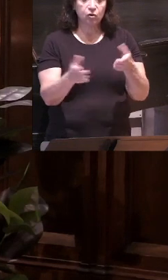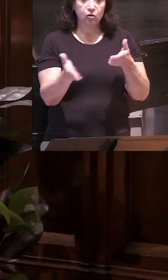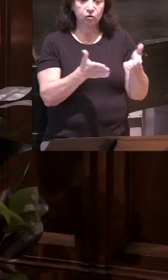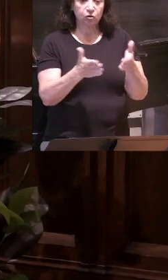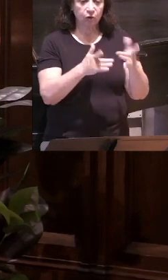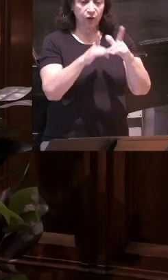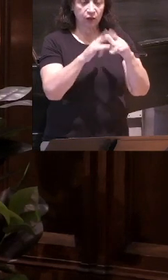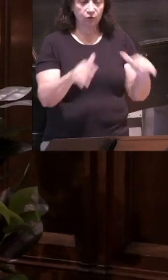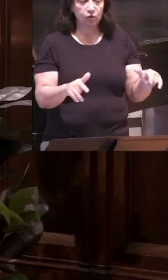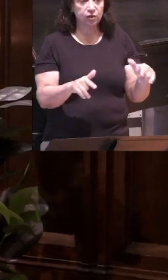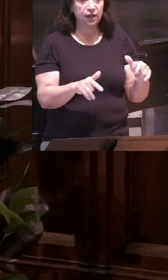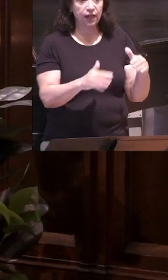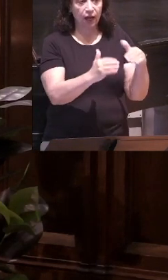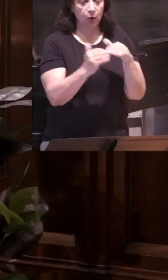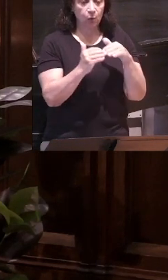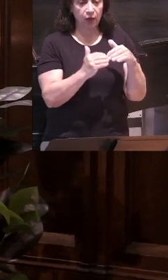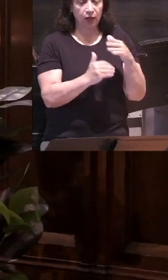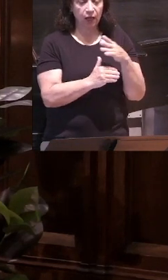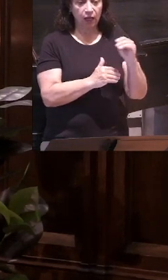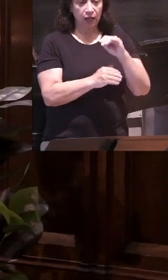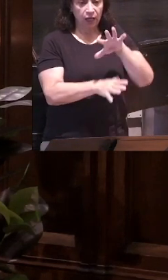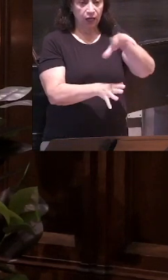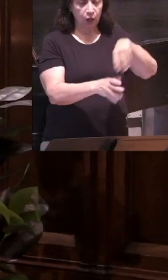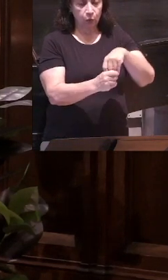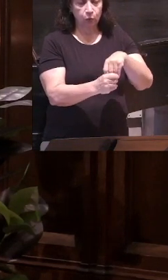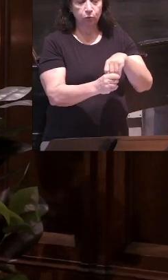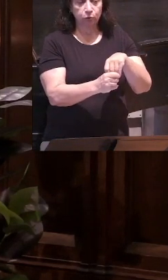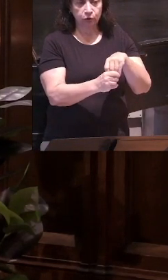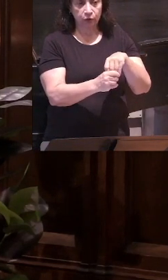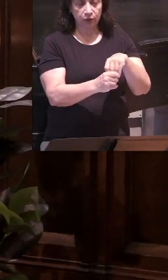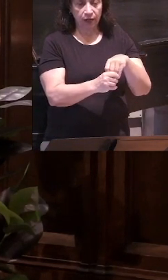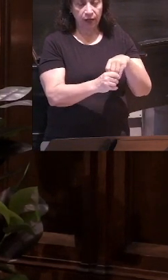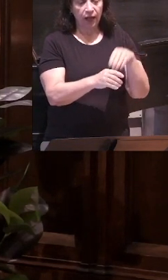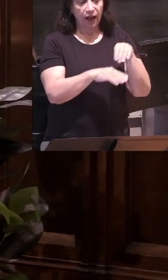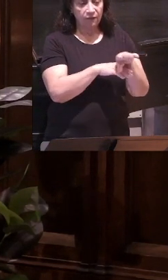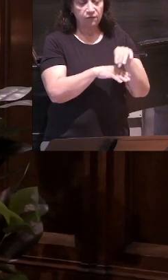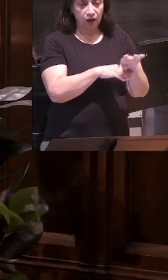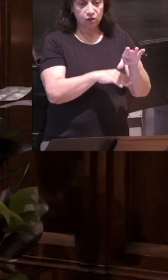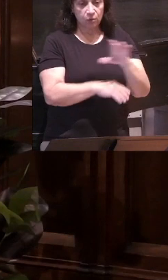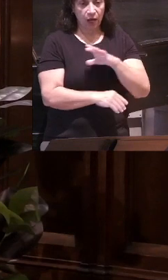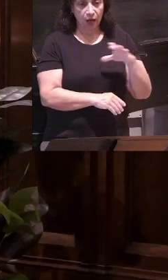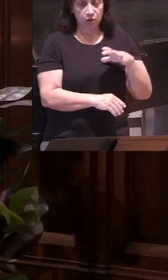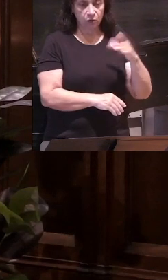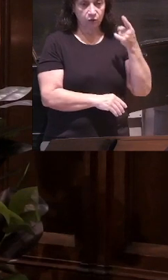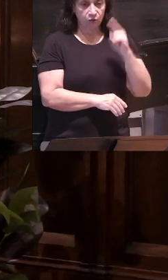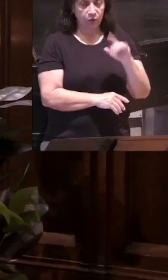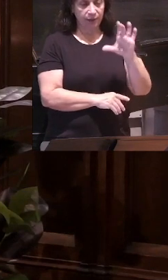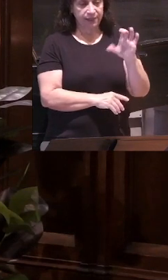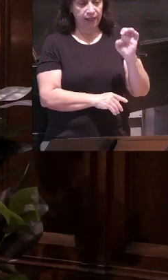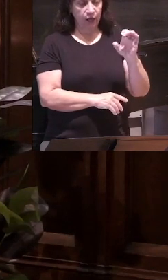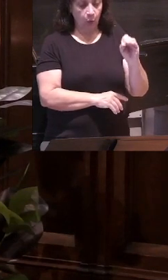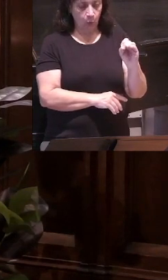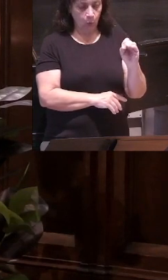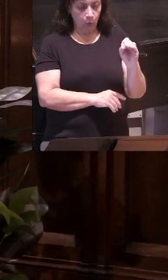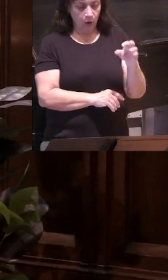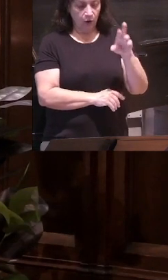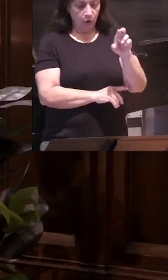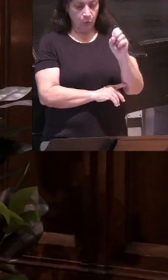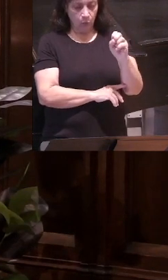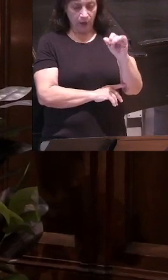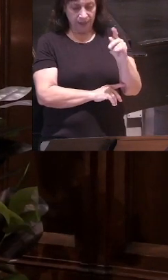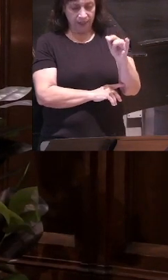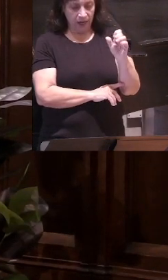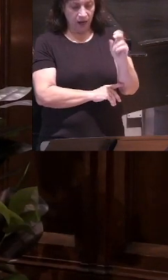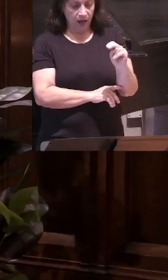the Diversity, Equity, and Inclusion Advisory Council for the CEO of Raytheon